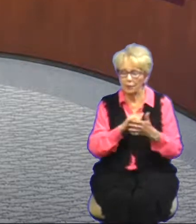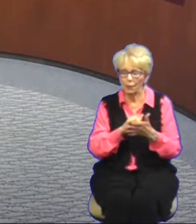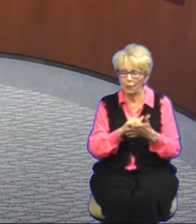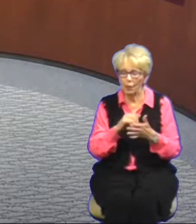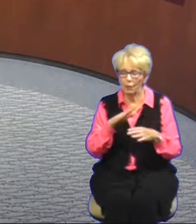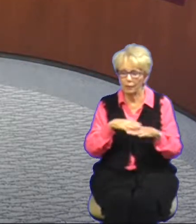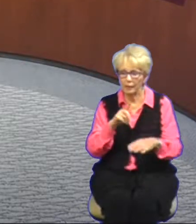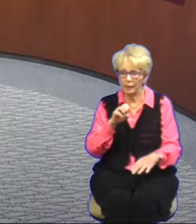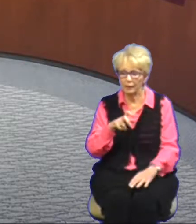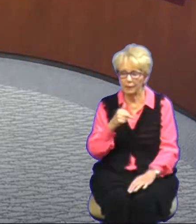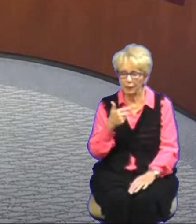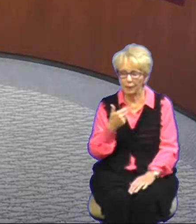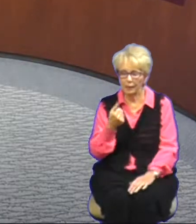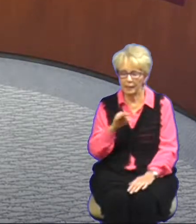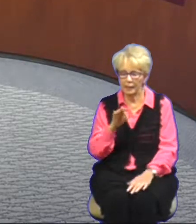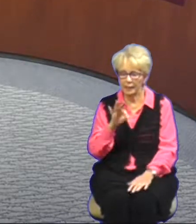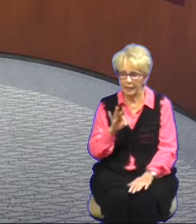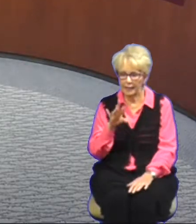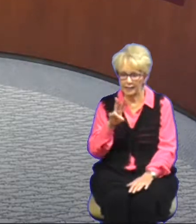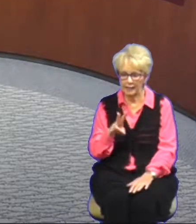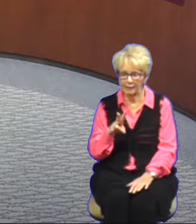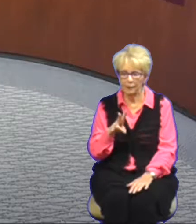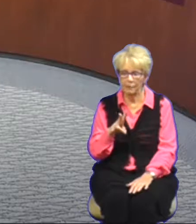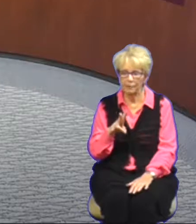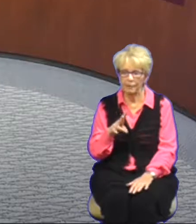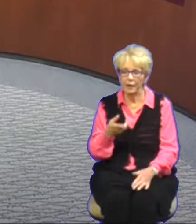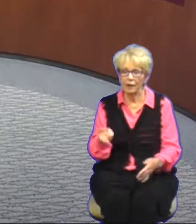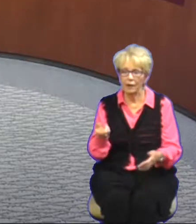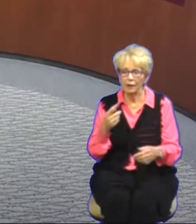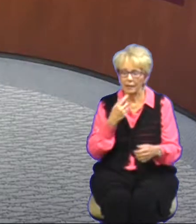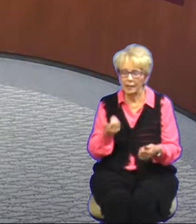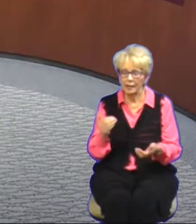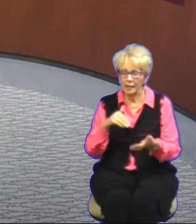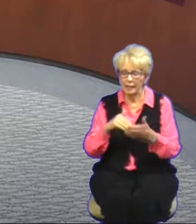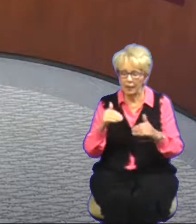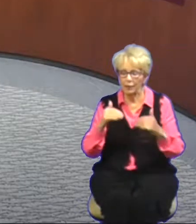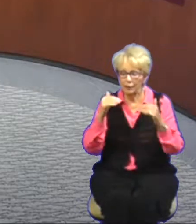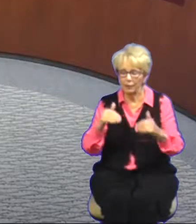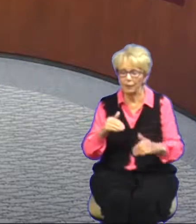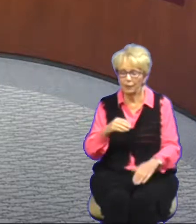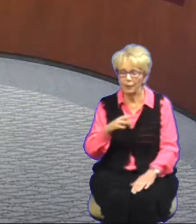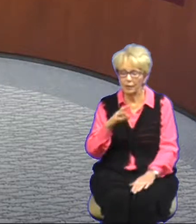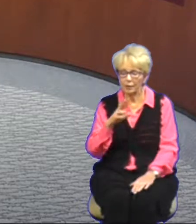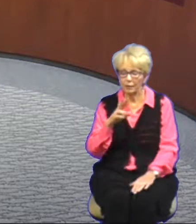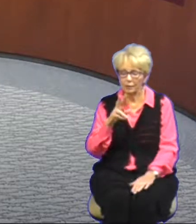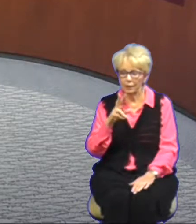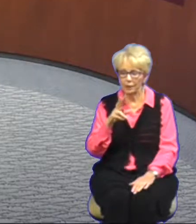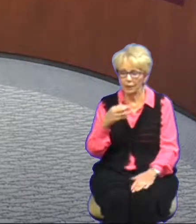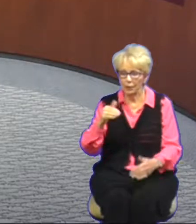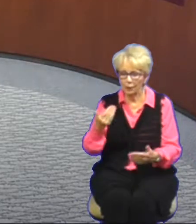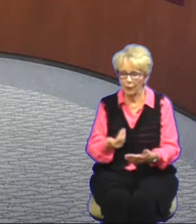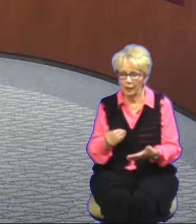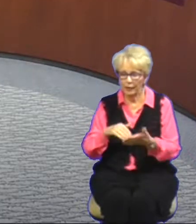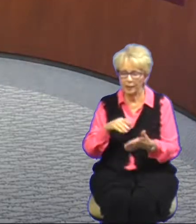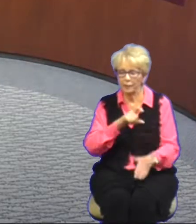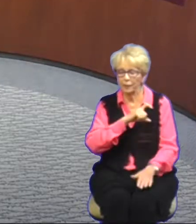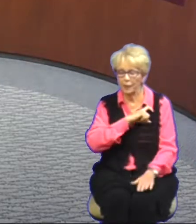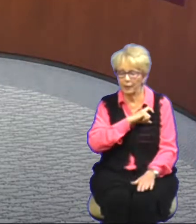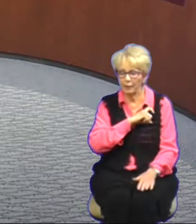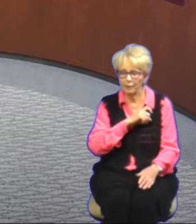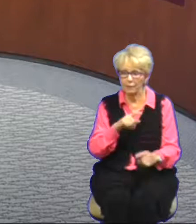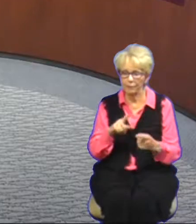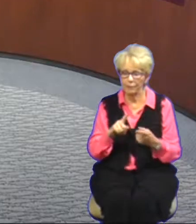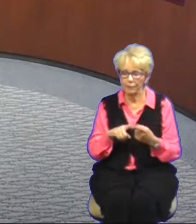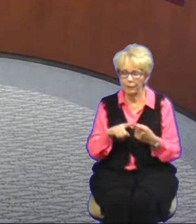on December 13th, 1997, reassigned employment on March 3rd, 2002, rehired as a Public Safety Officer